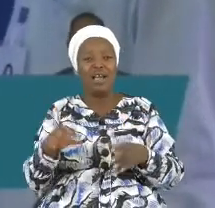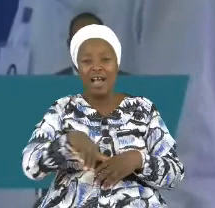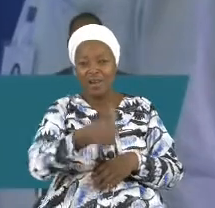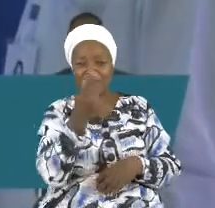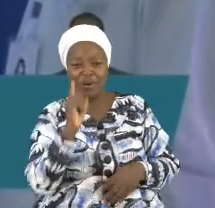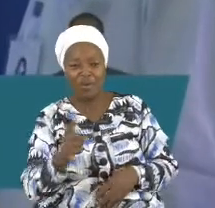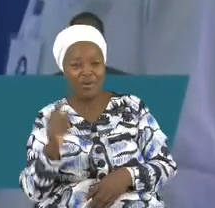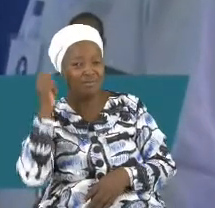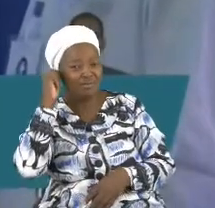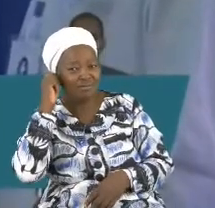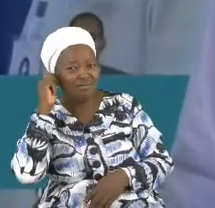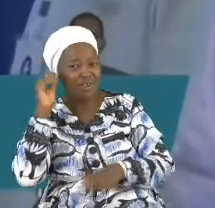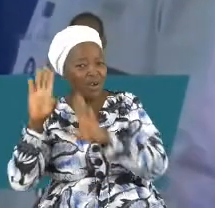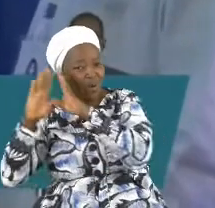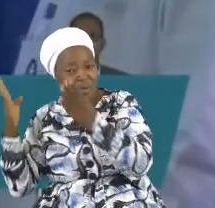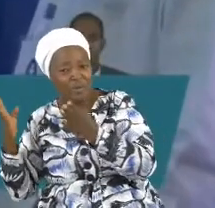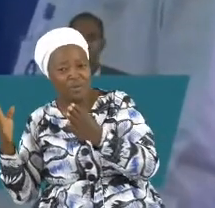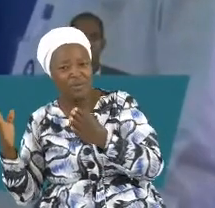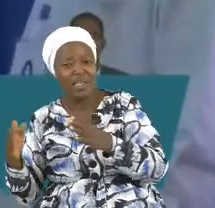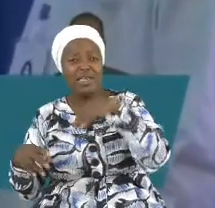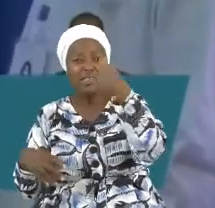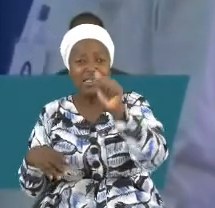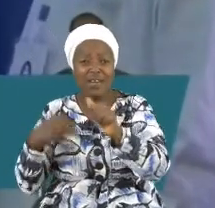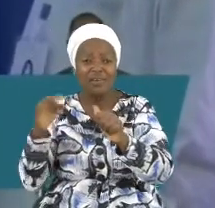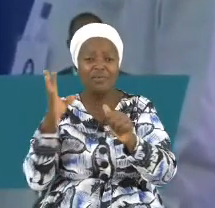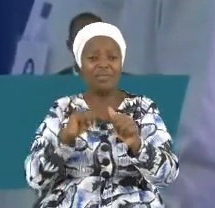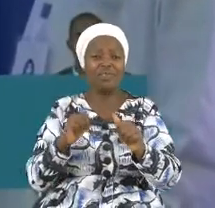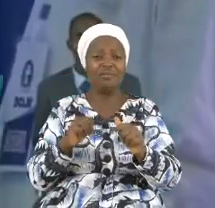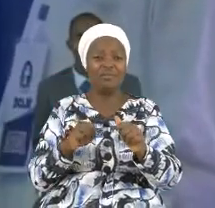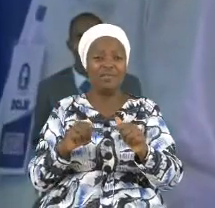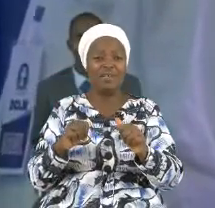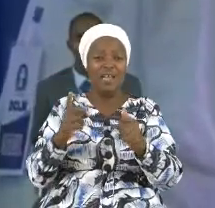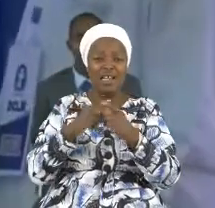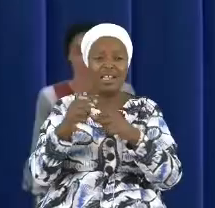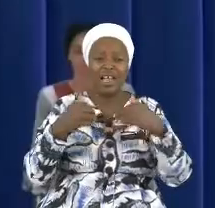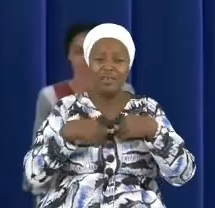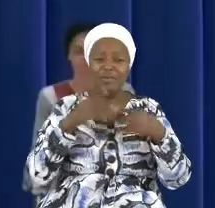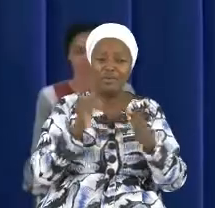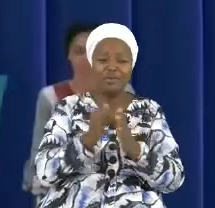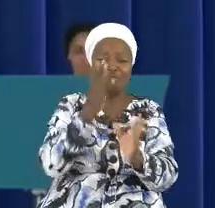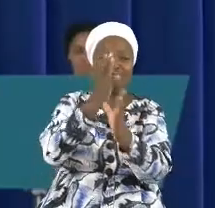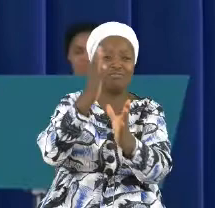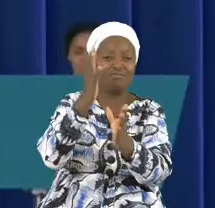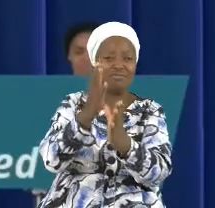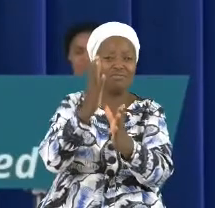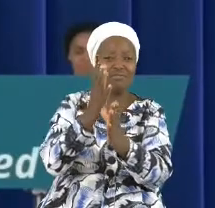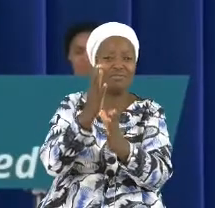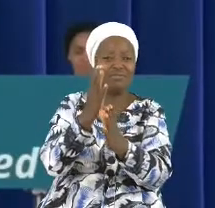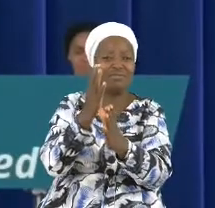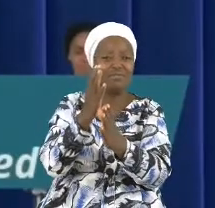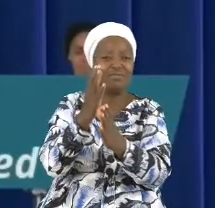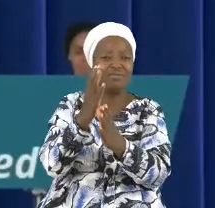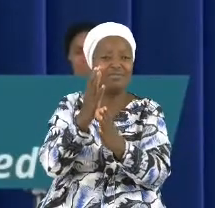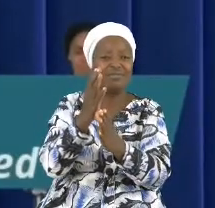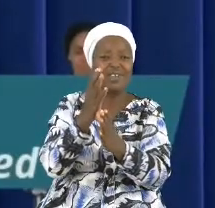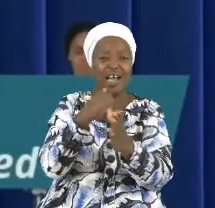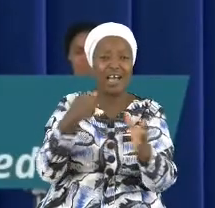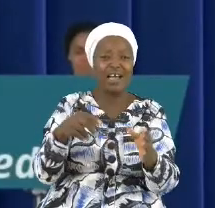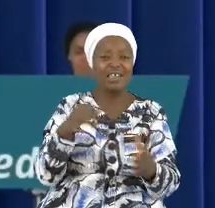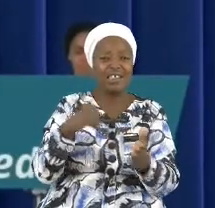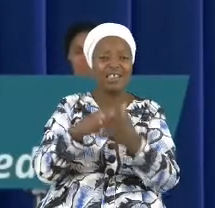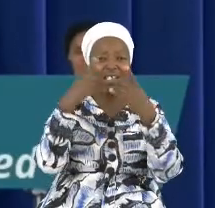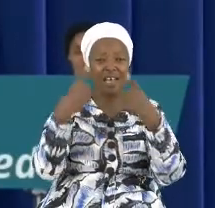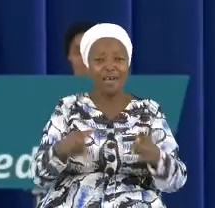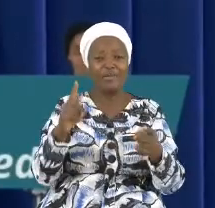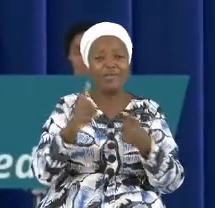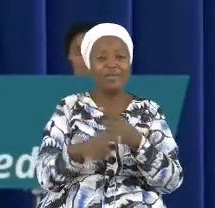open, 10 of them. They had to line them up. And it happened to them,